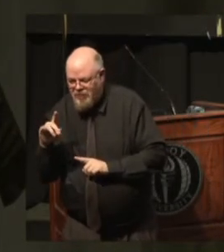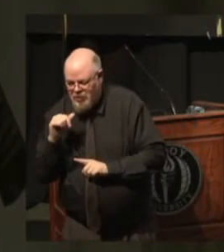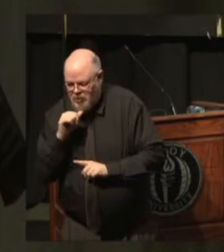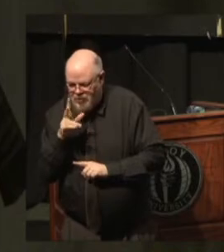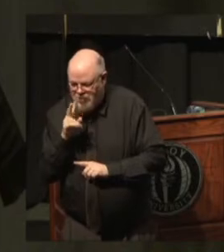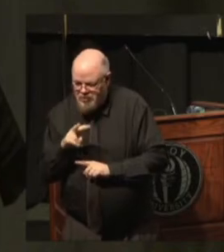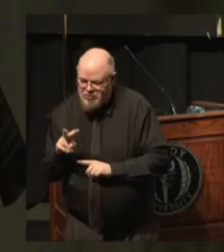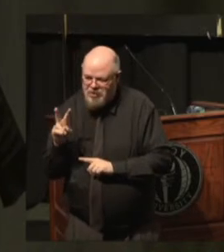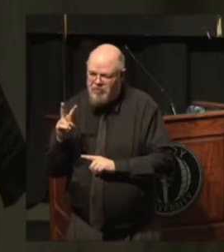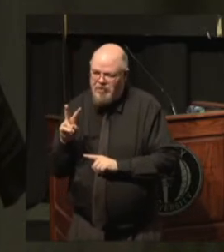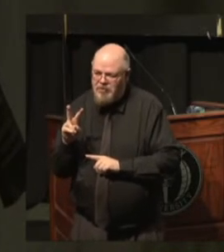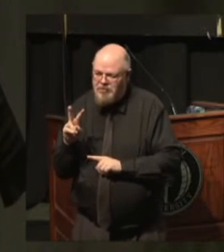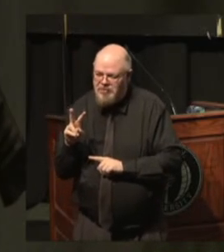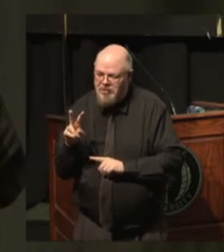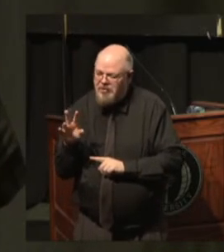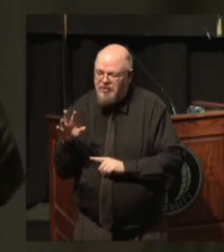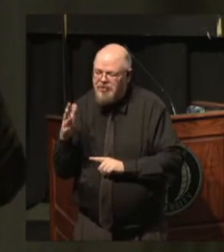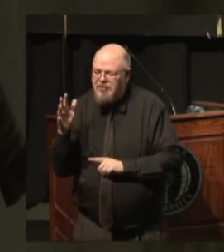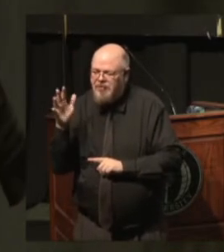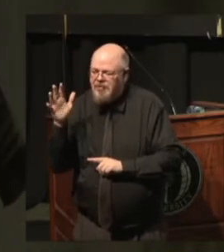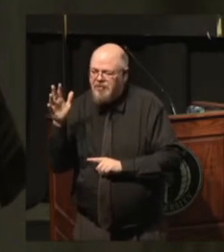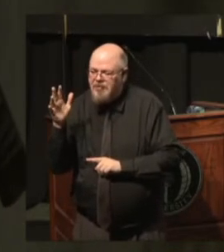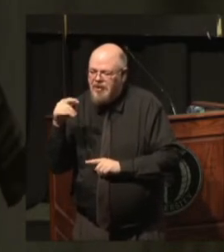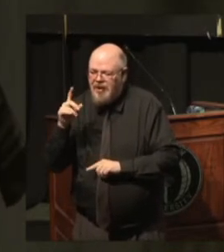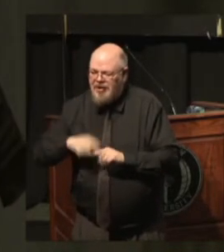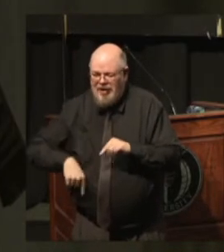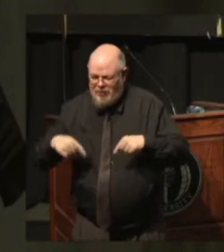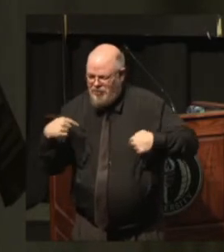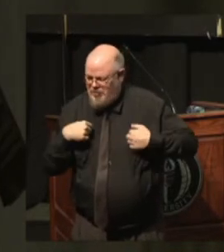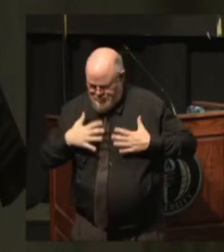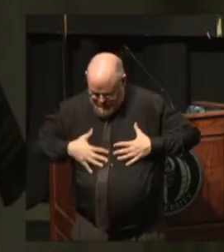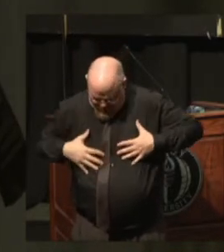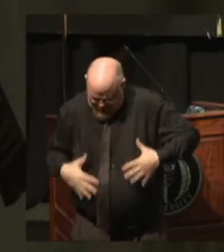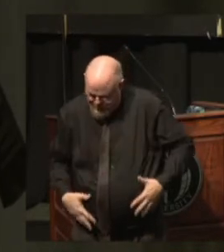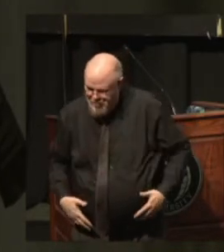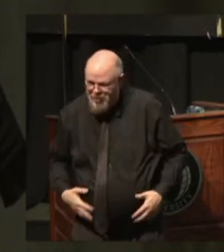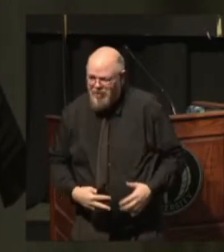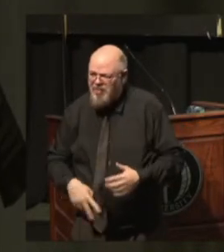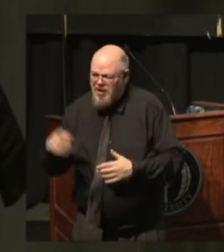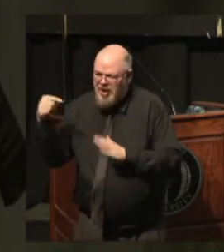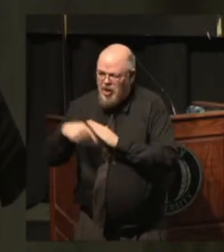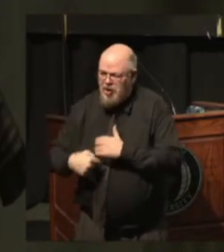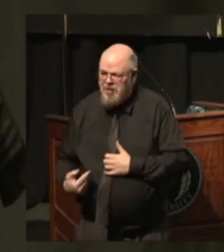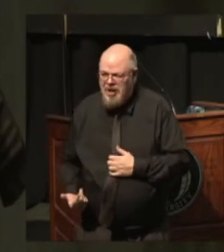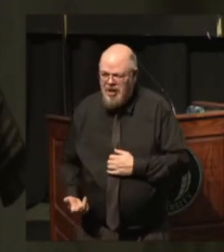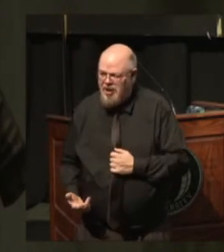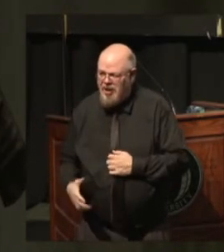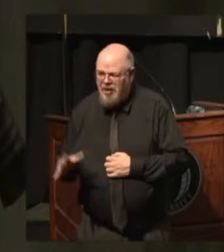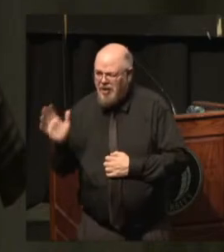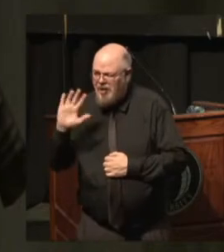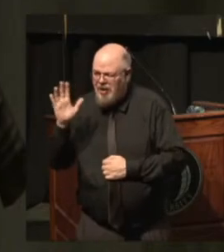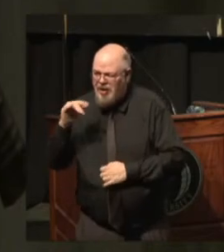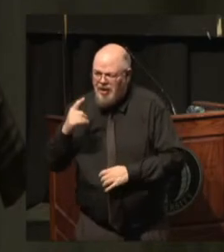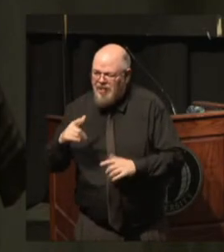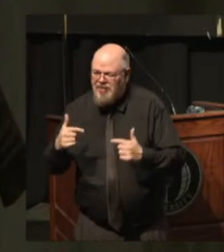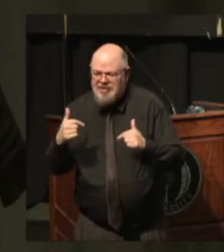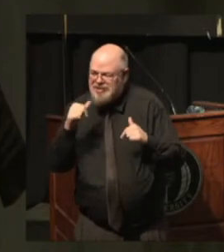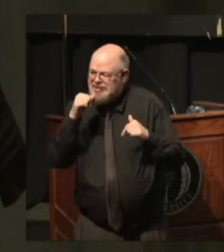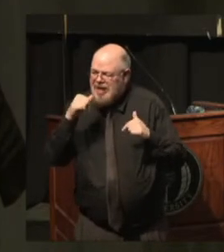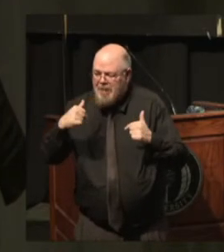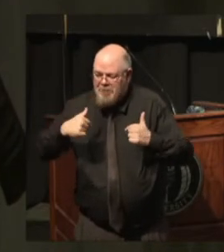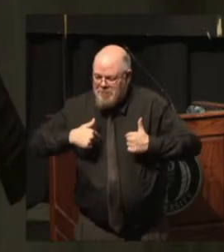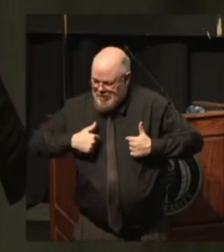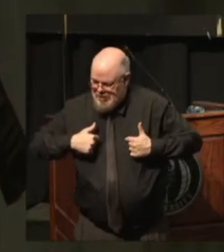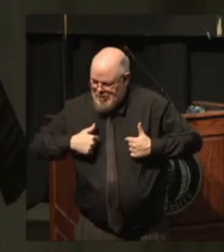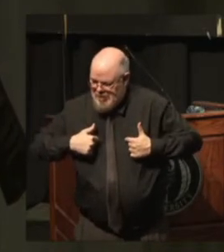up at one time and says, I can't do this. I'll get killed. This isn't who I am. That's not who